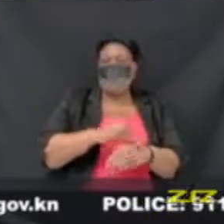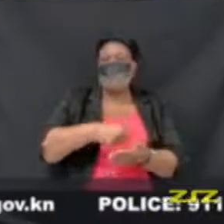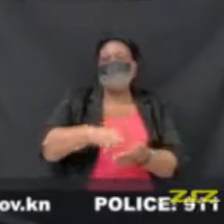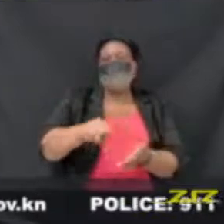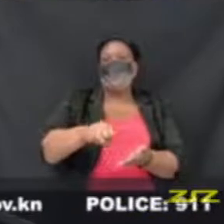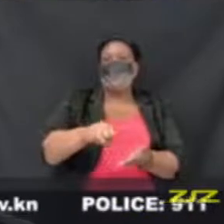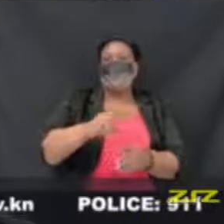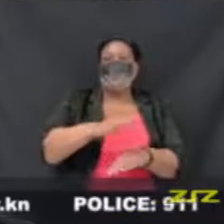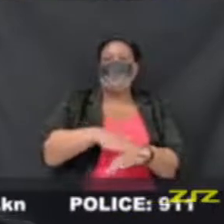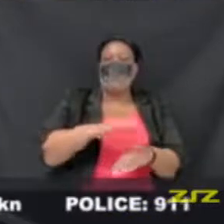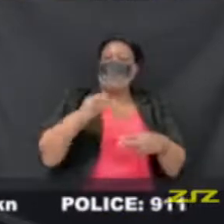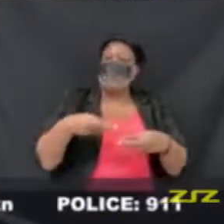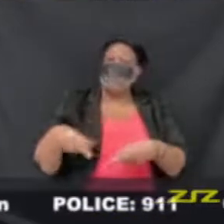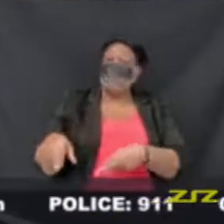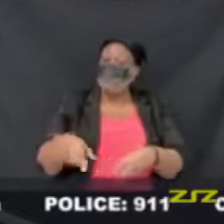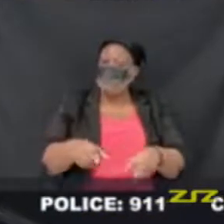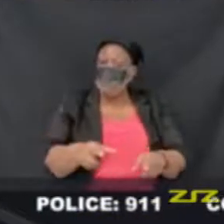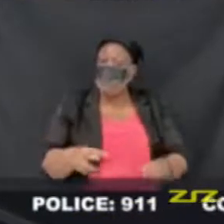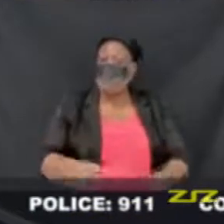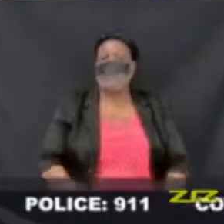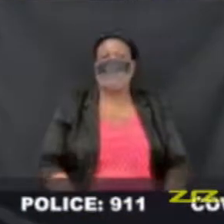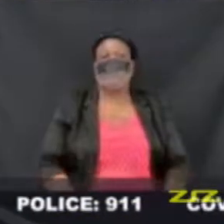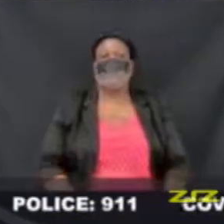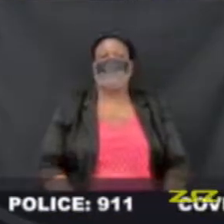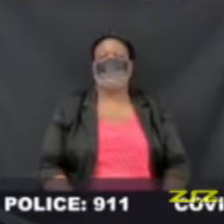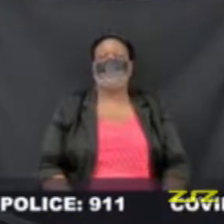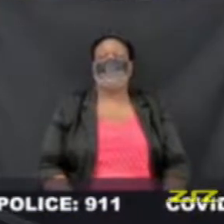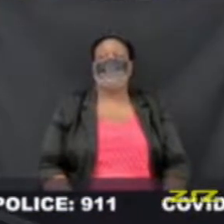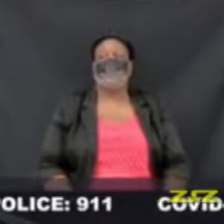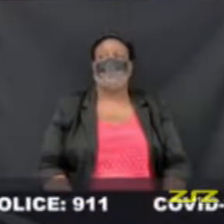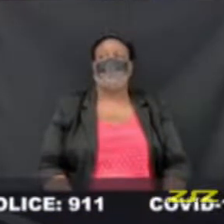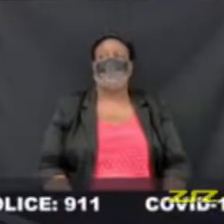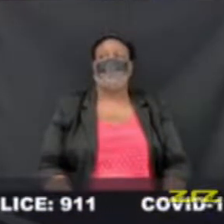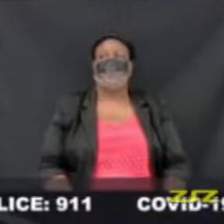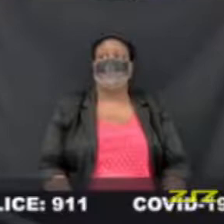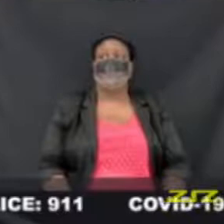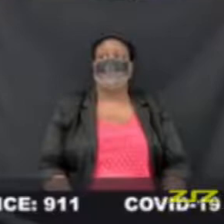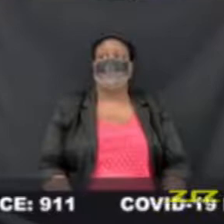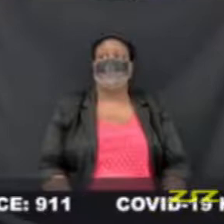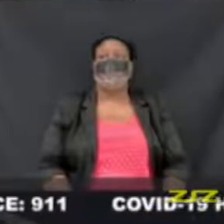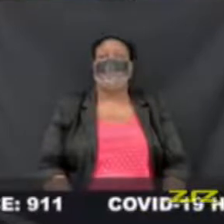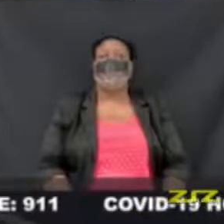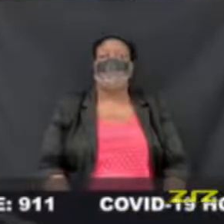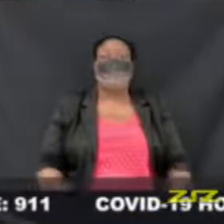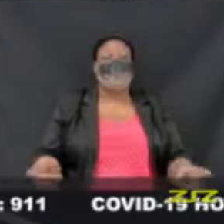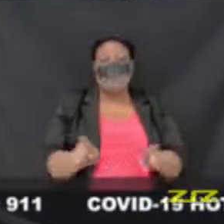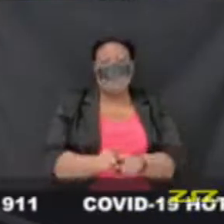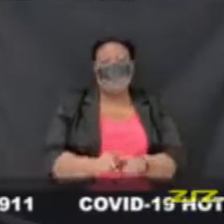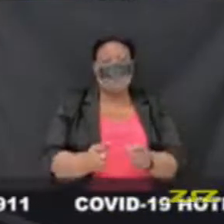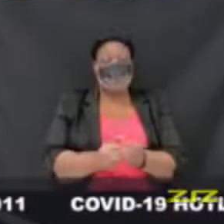the hair braiders and the ala rub operators, etc. So we are taking a